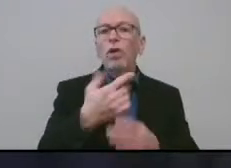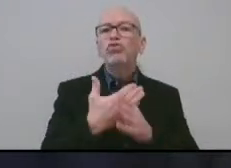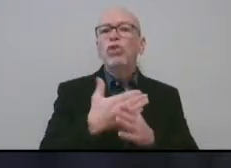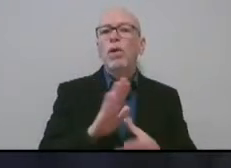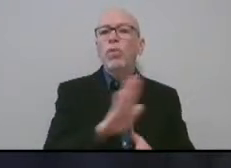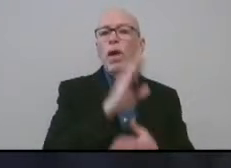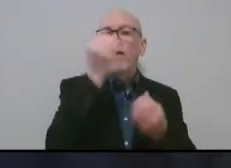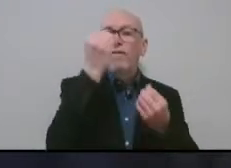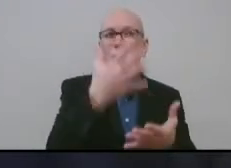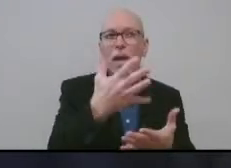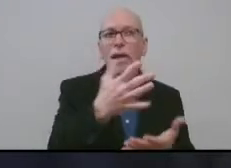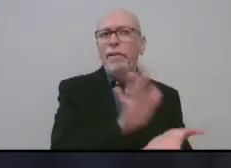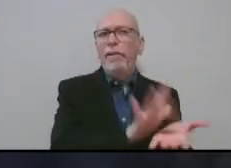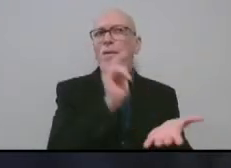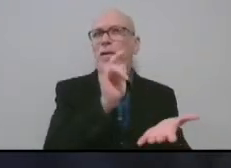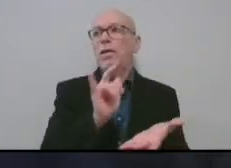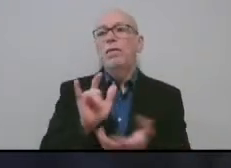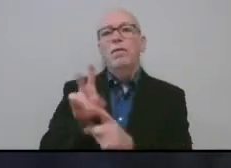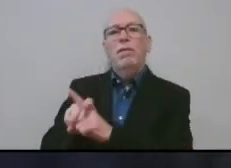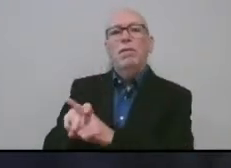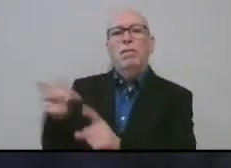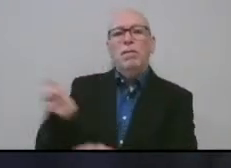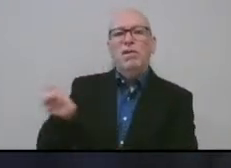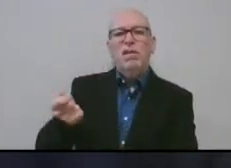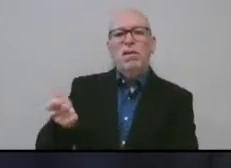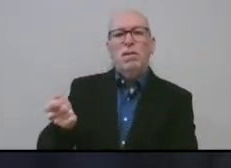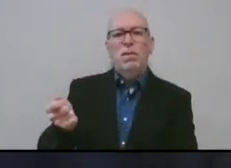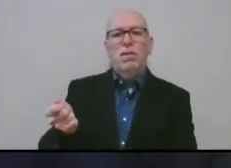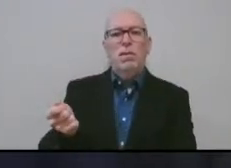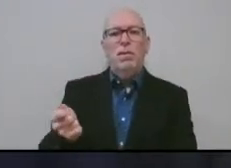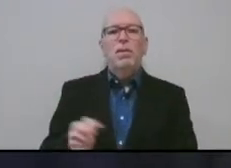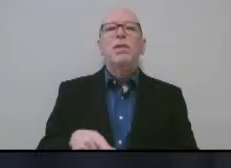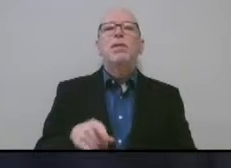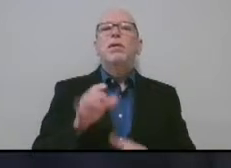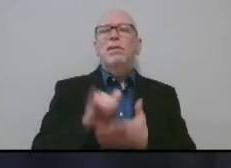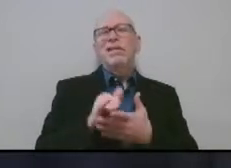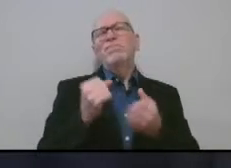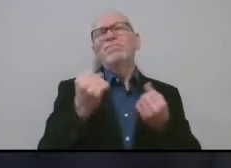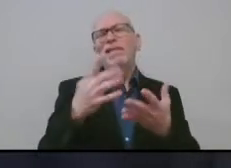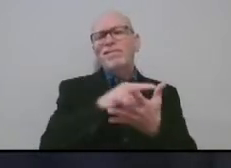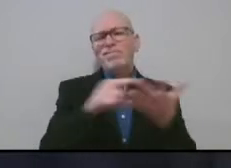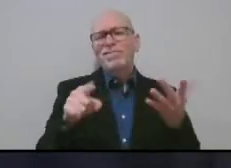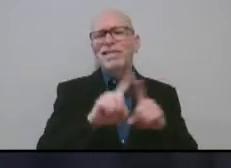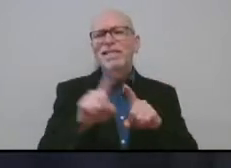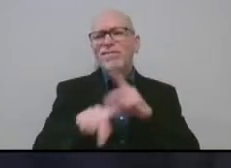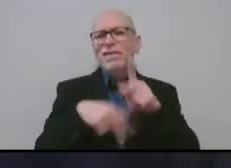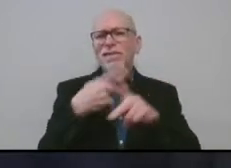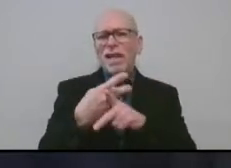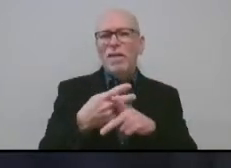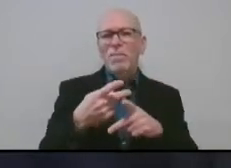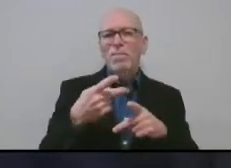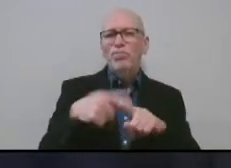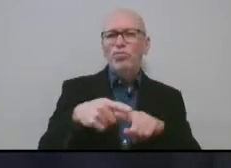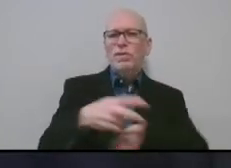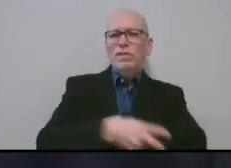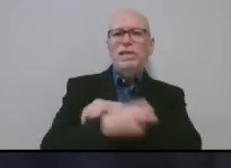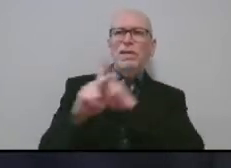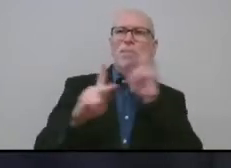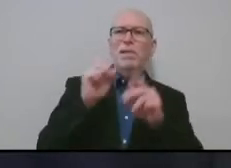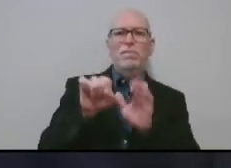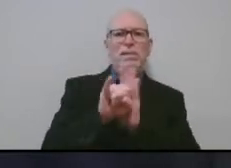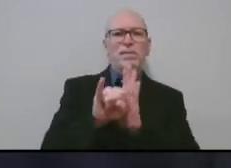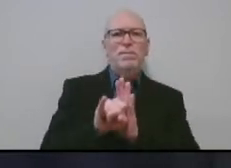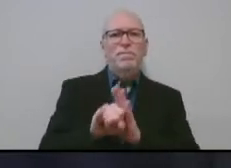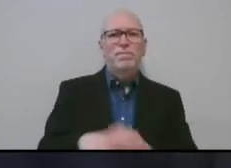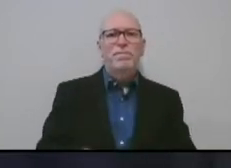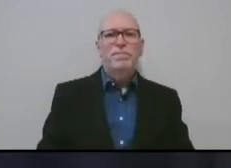scam them. This is an example of just one of the many attempts to steal claimants' information.